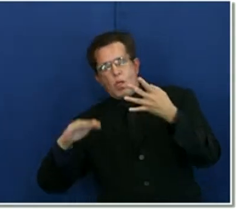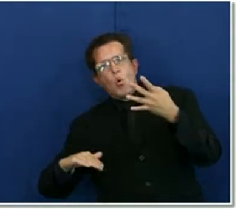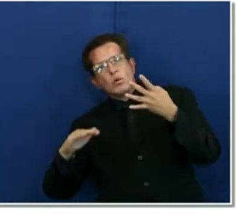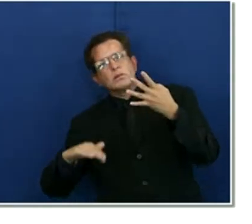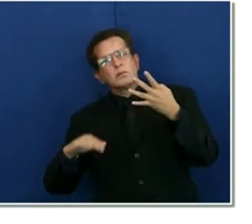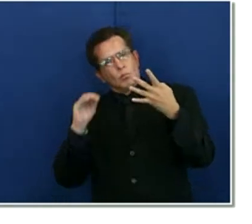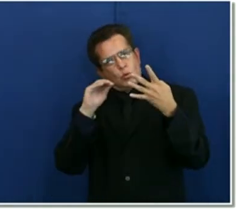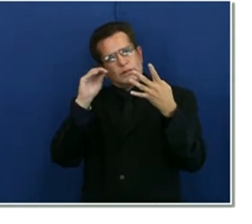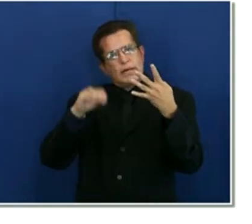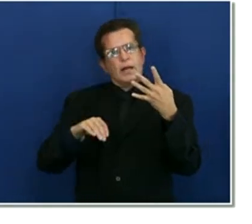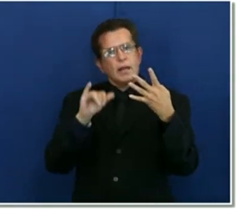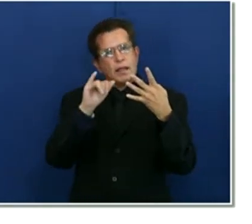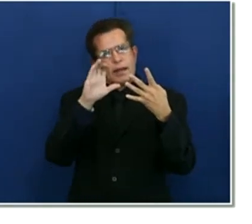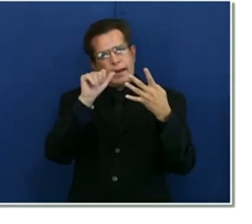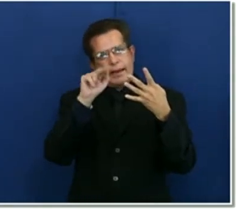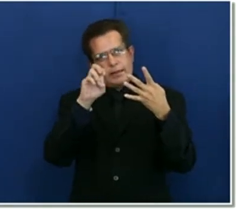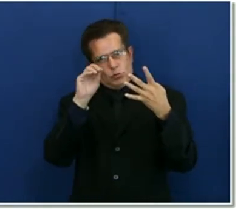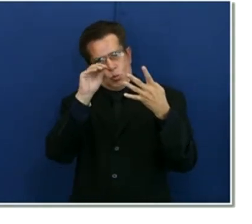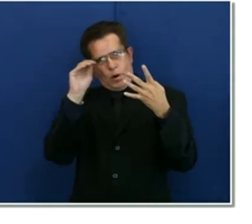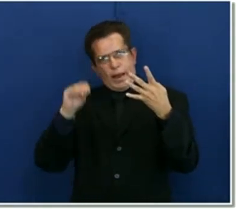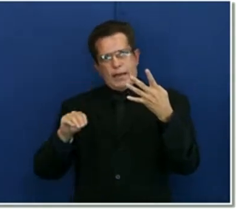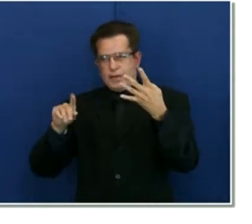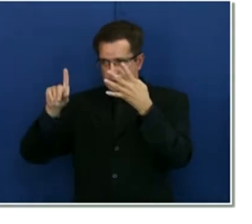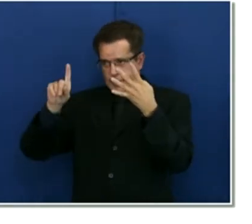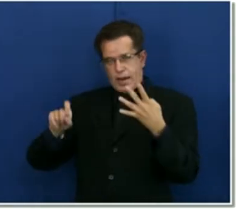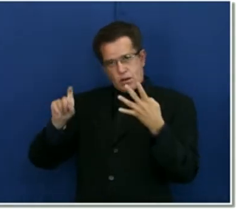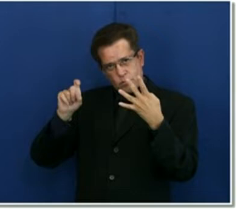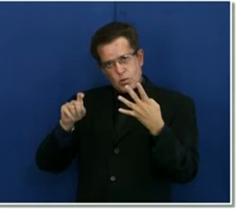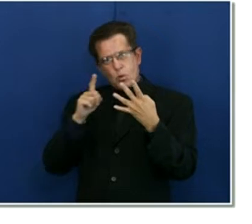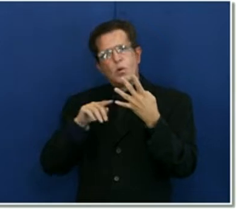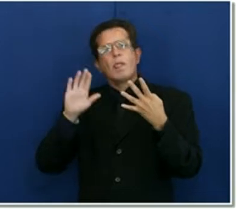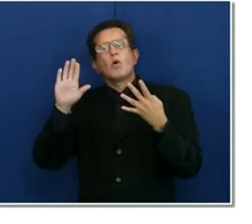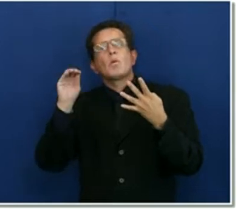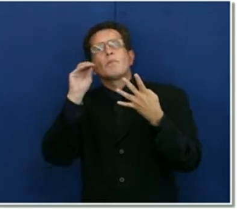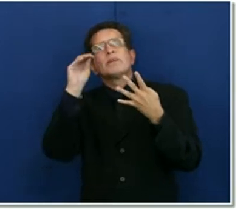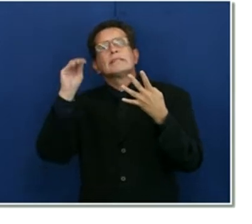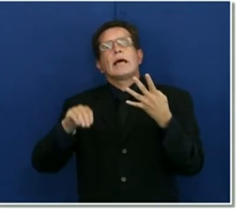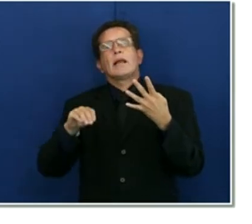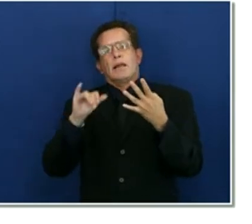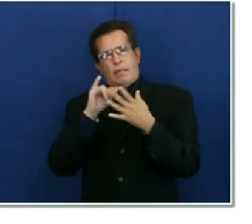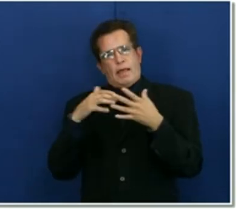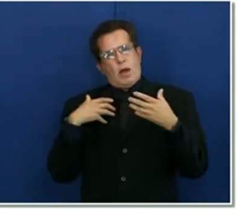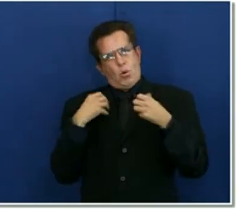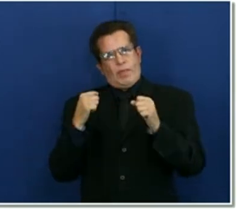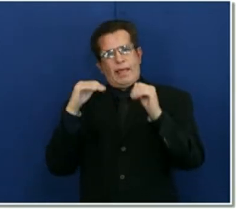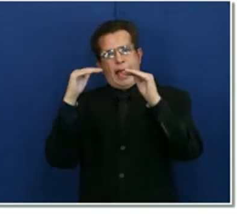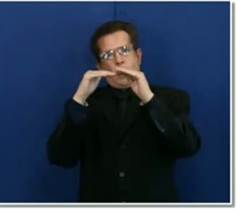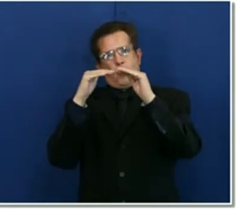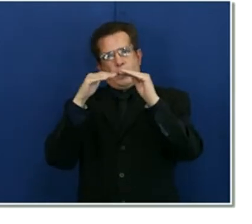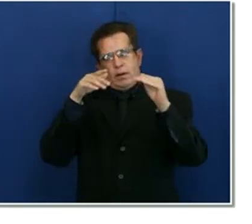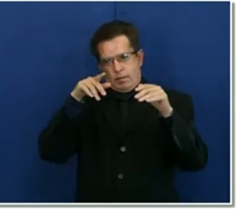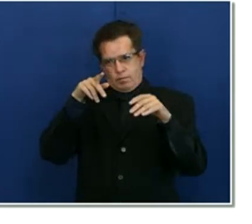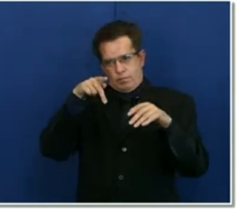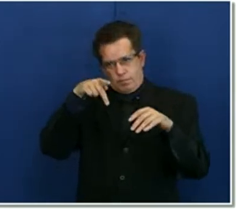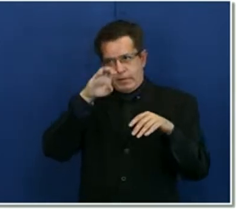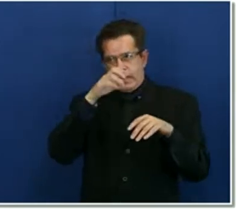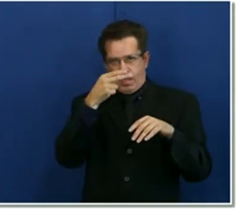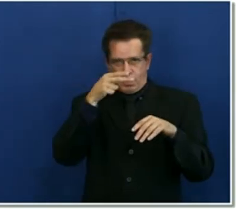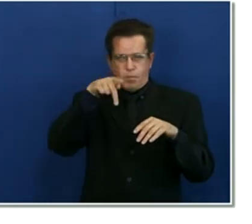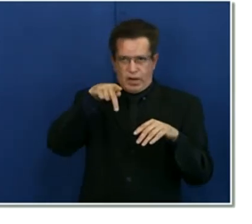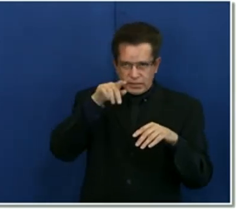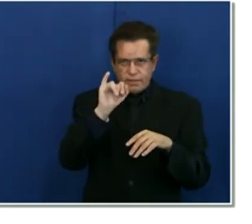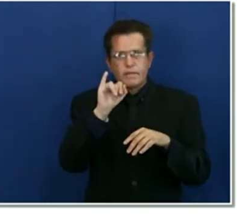Like case rate and countywide testing positivity percentage, the health equity testing positivity percentage